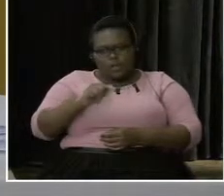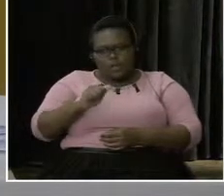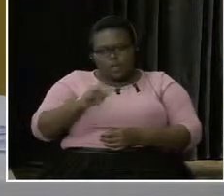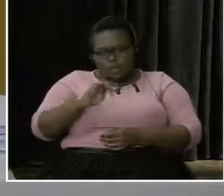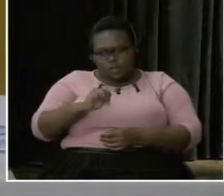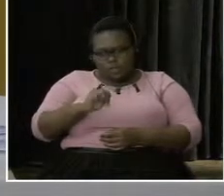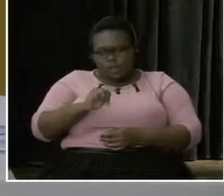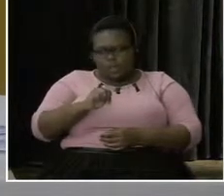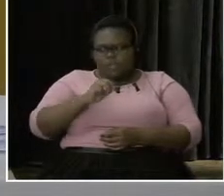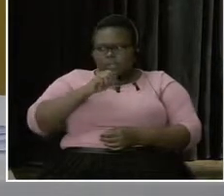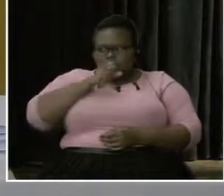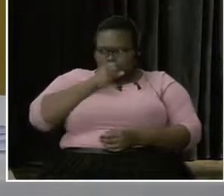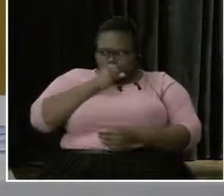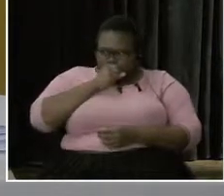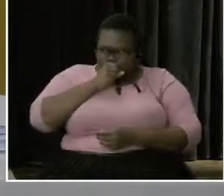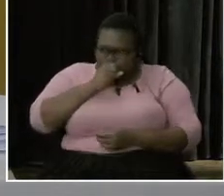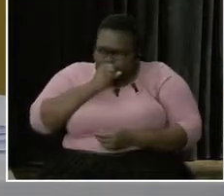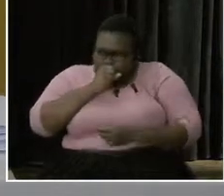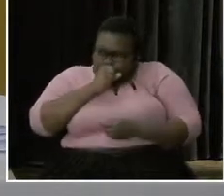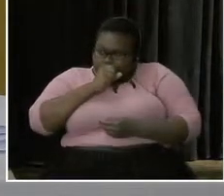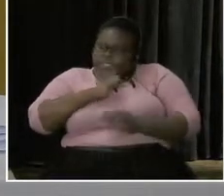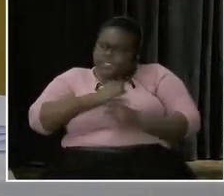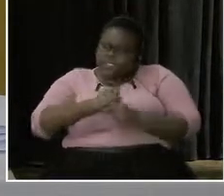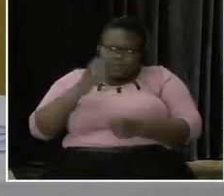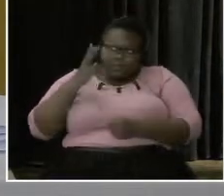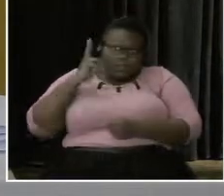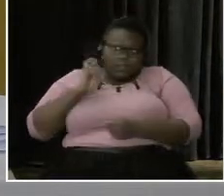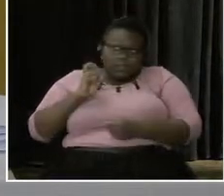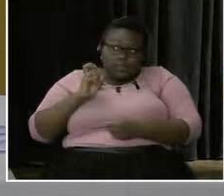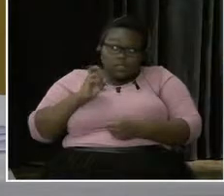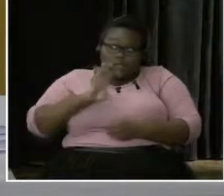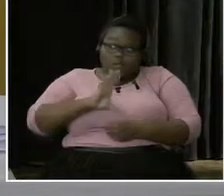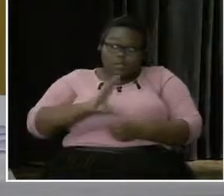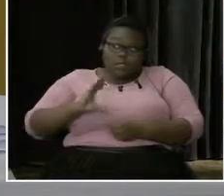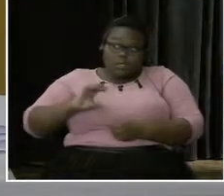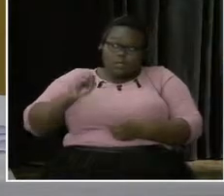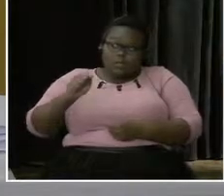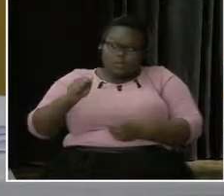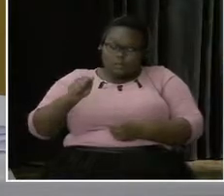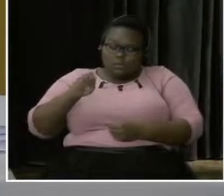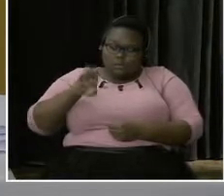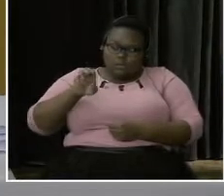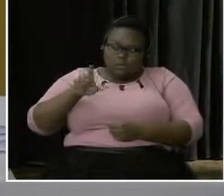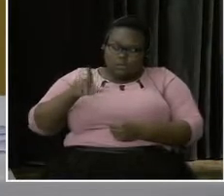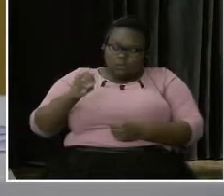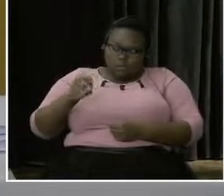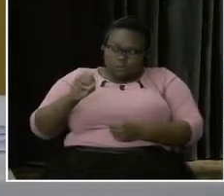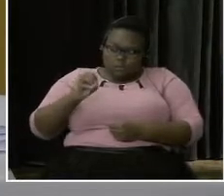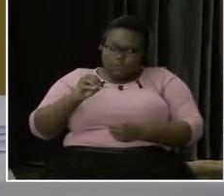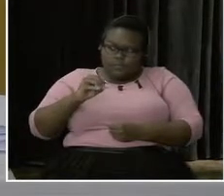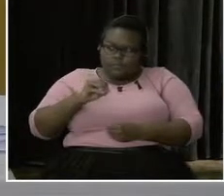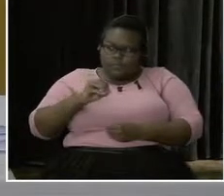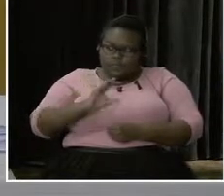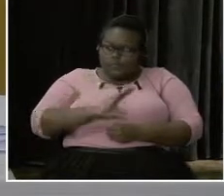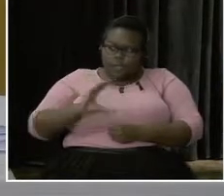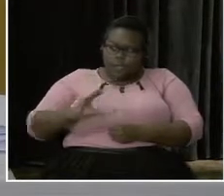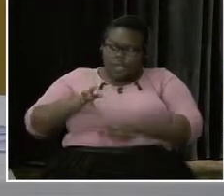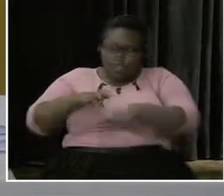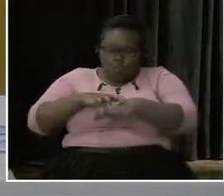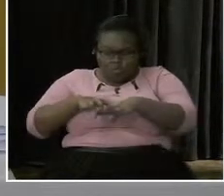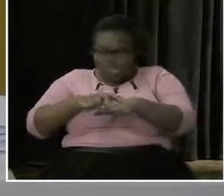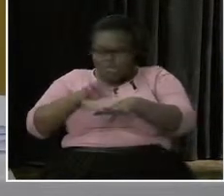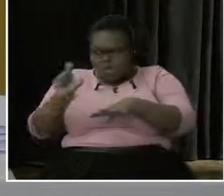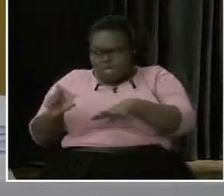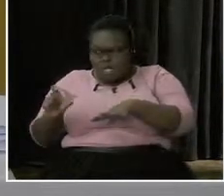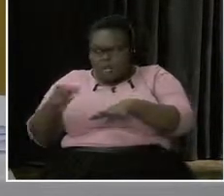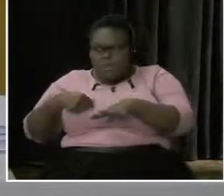Graham. I didn't hear Councillor Sabelo saying Councillor Govender is a racist. I